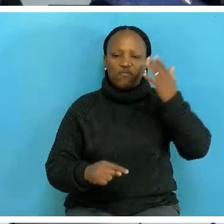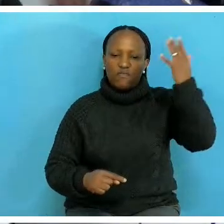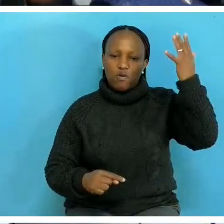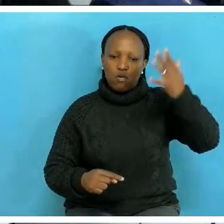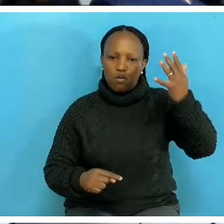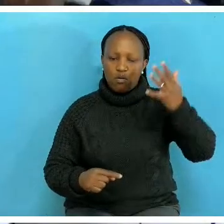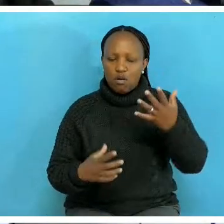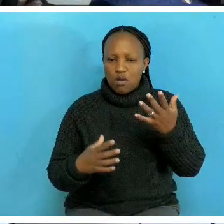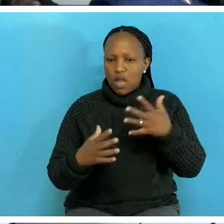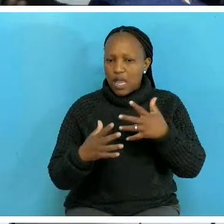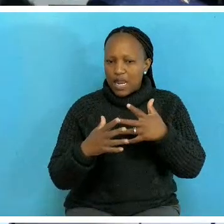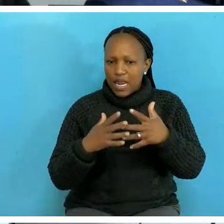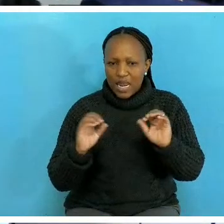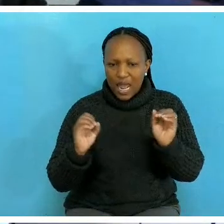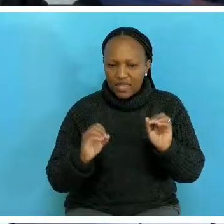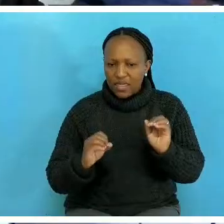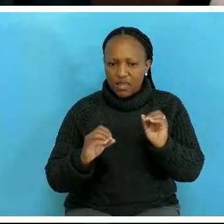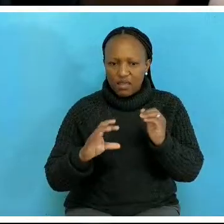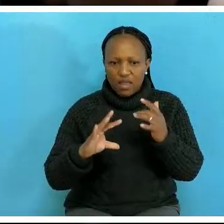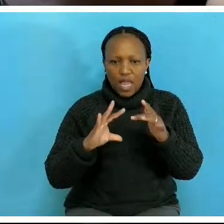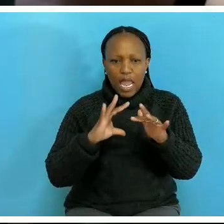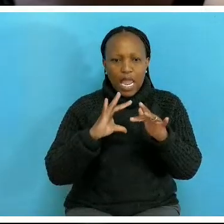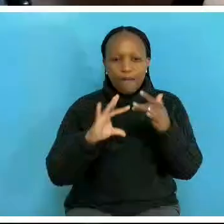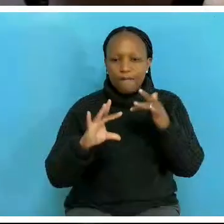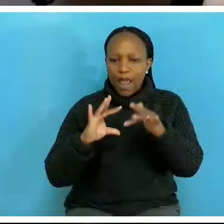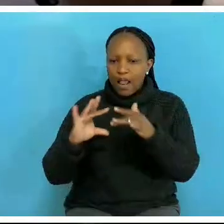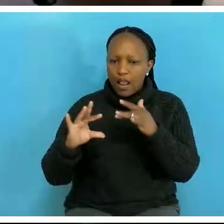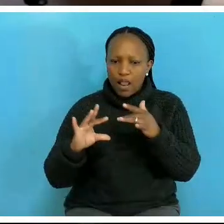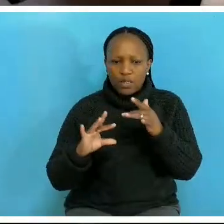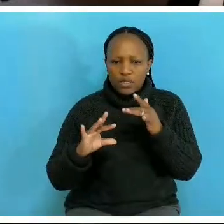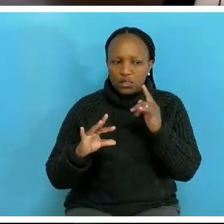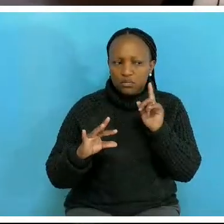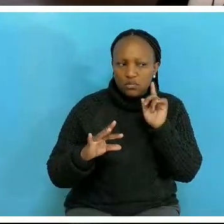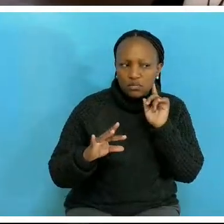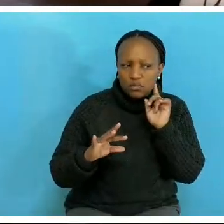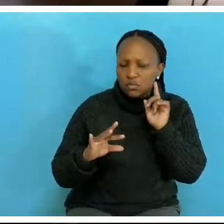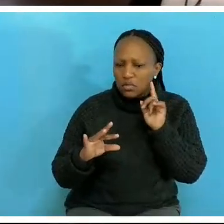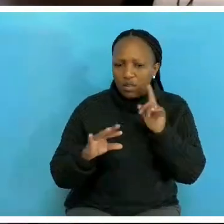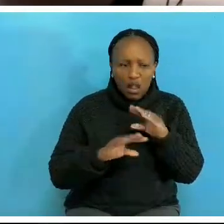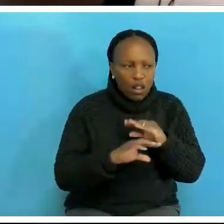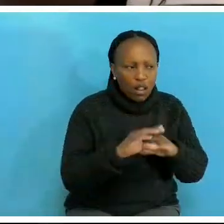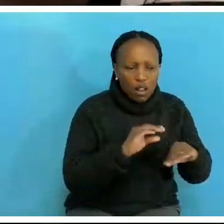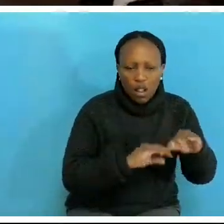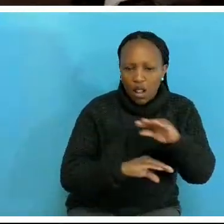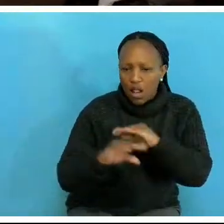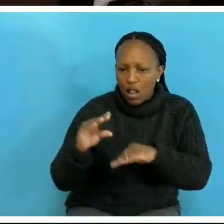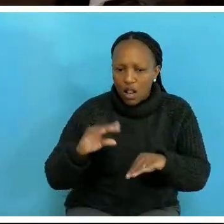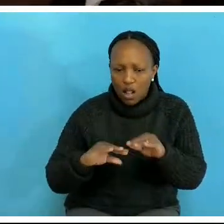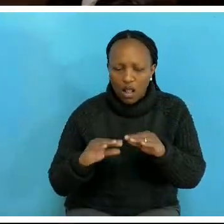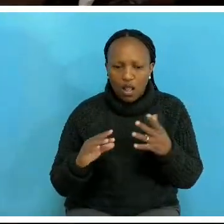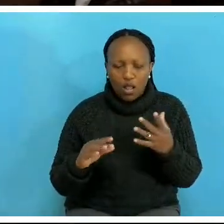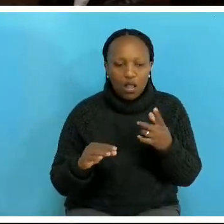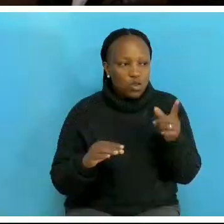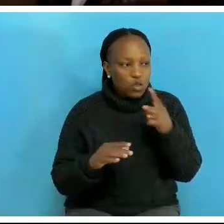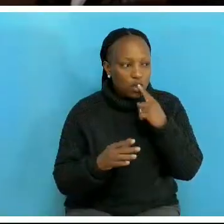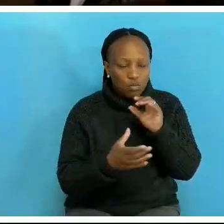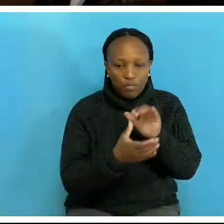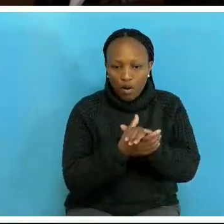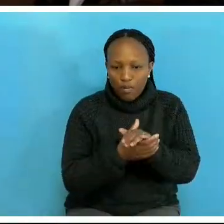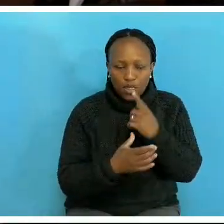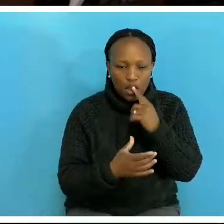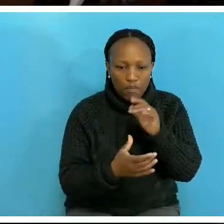any correspondence. We have to hear by hearsay. And the other thing is that you keep on promise here